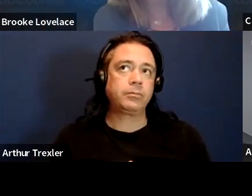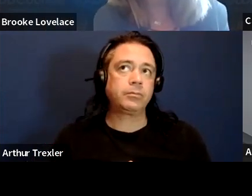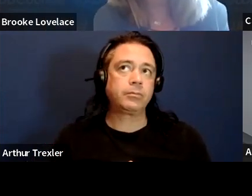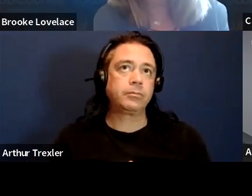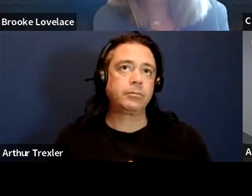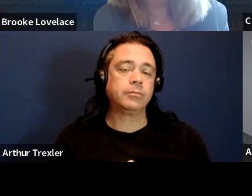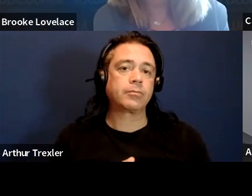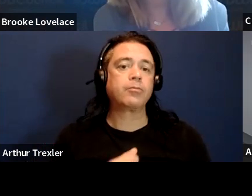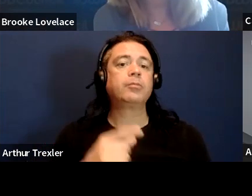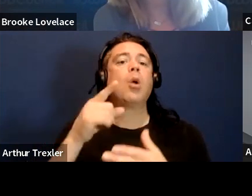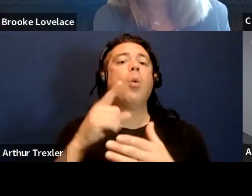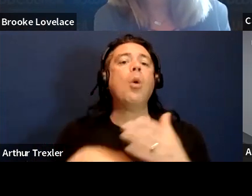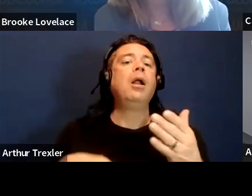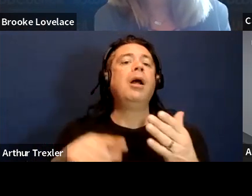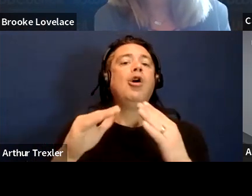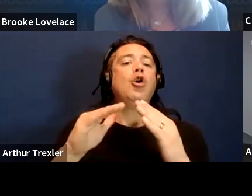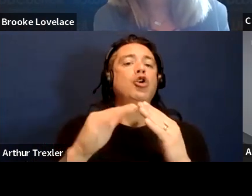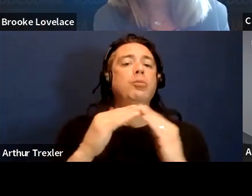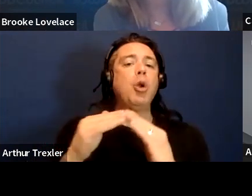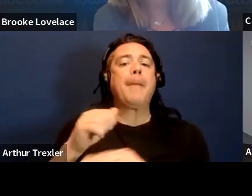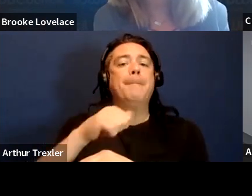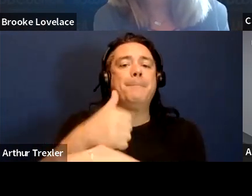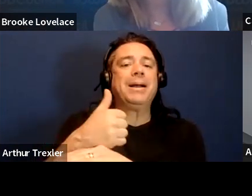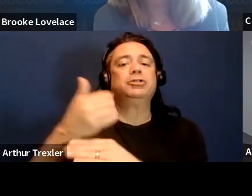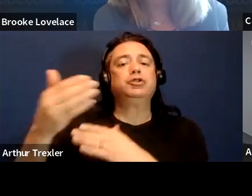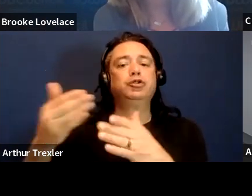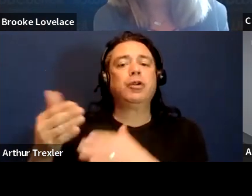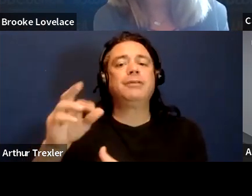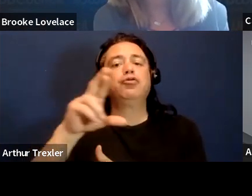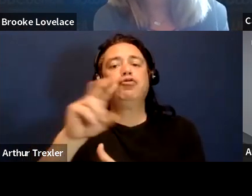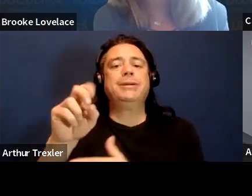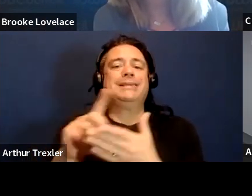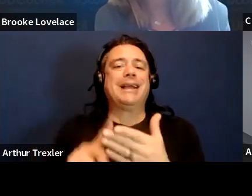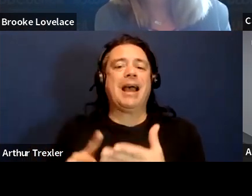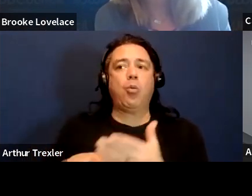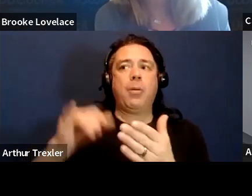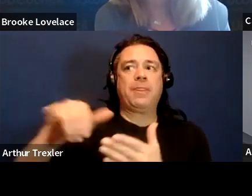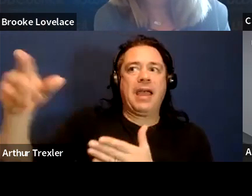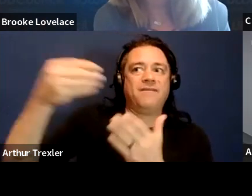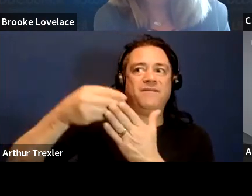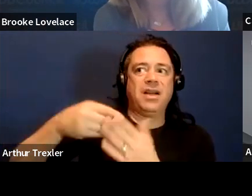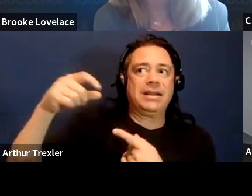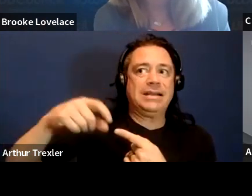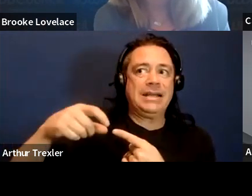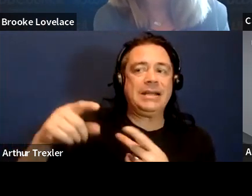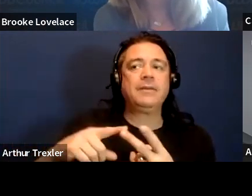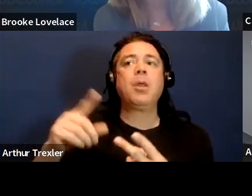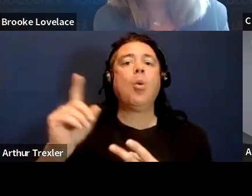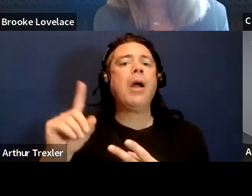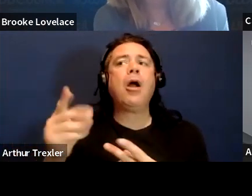a community-based service redesign, what that funding need is and where the